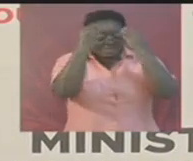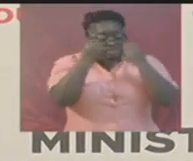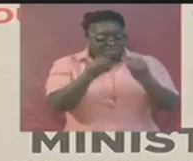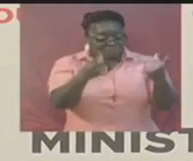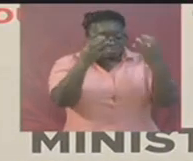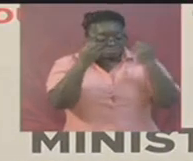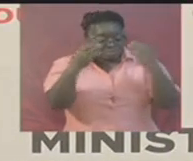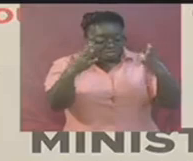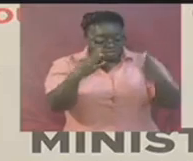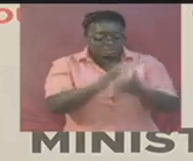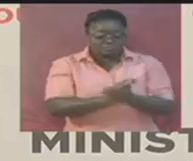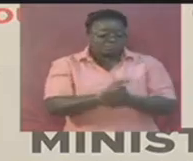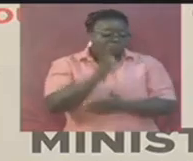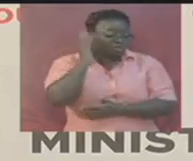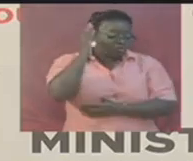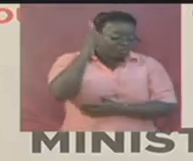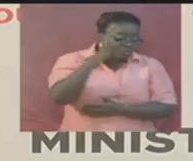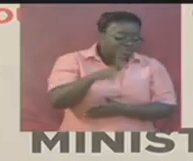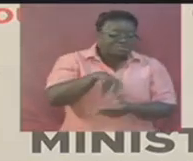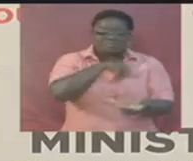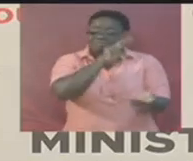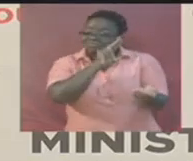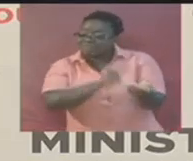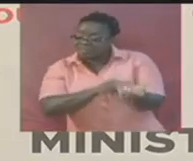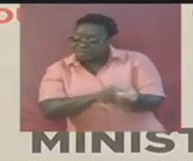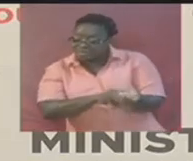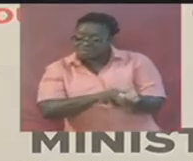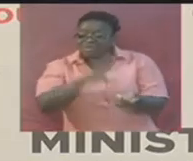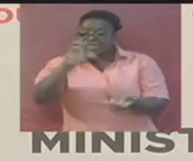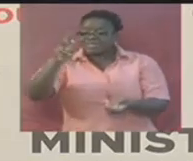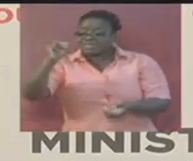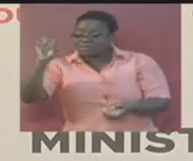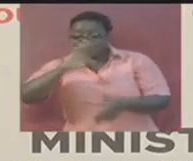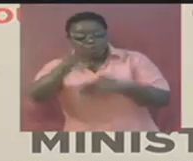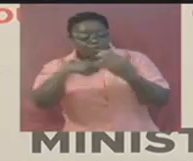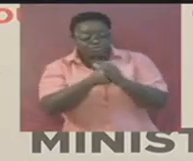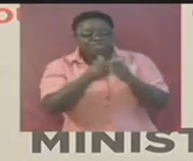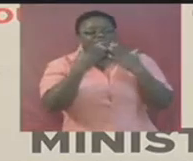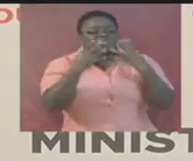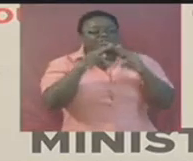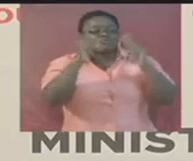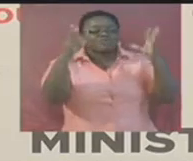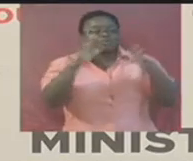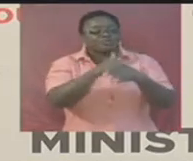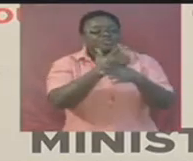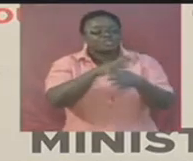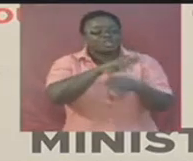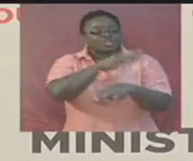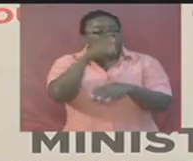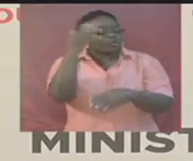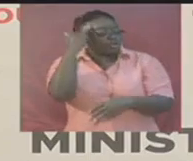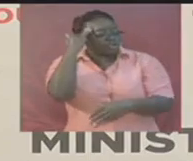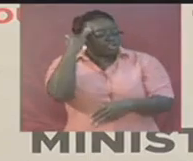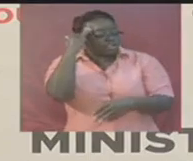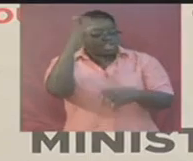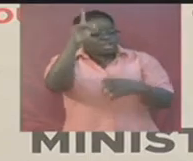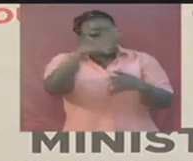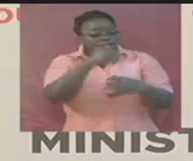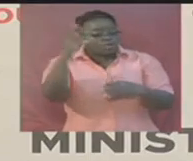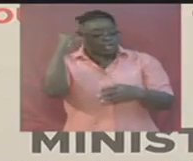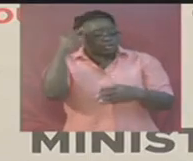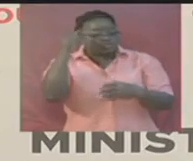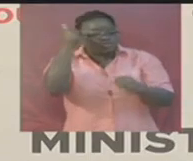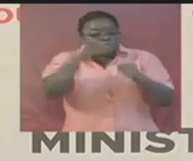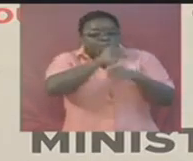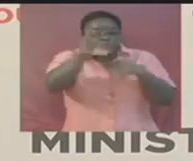have Professor with us, CMO and Nurse Ramlagan. Thank you very much for sharing your knowledge and your experience. Remember, we are all in this